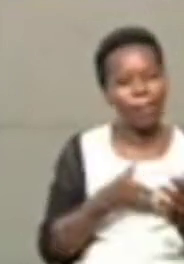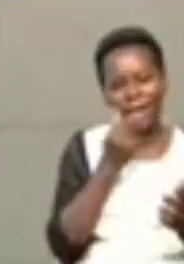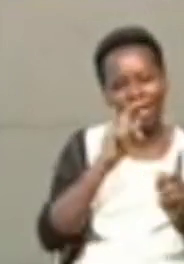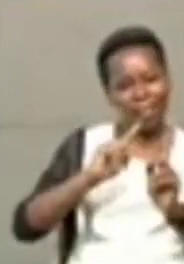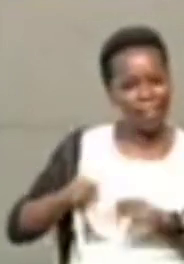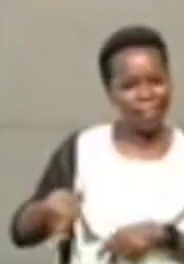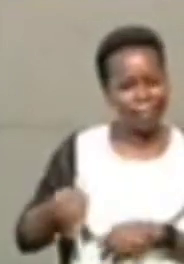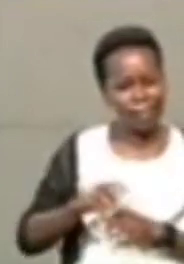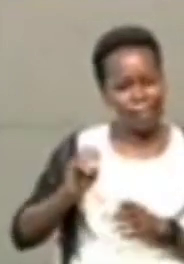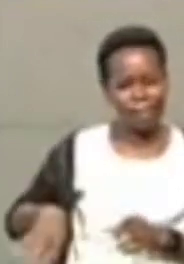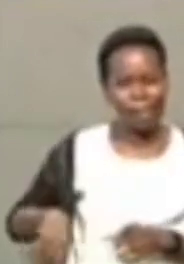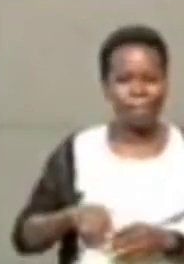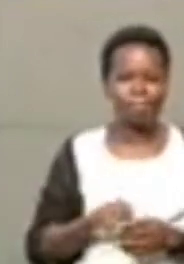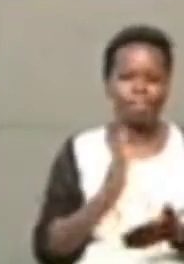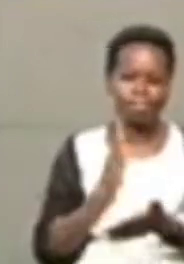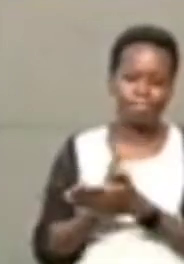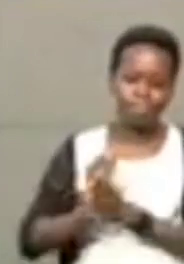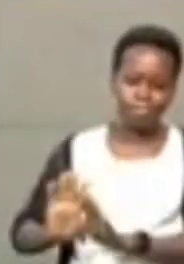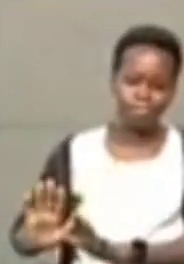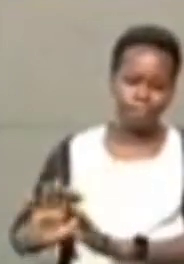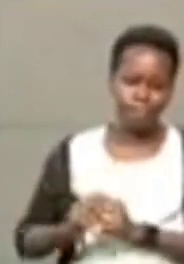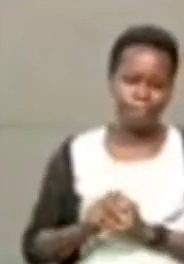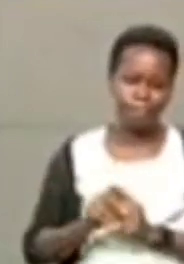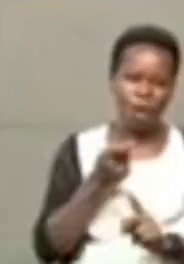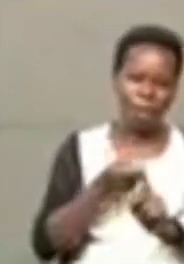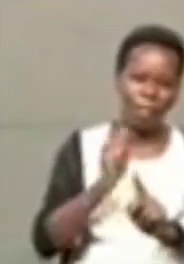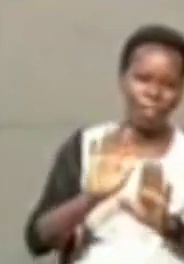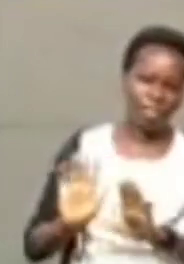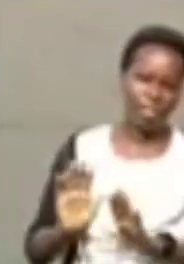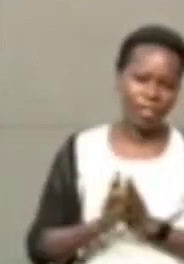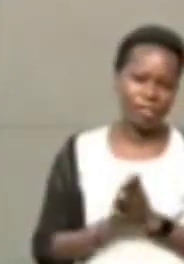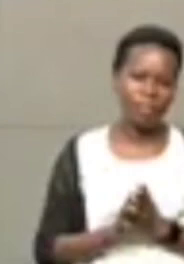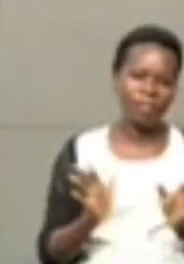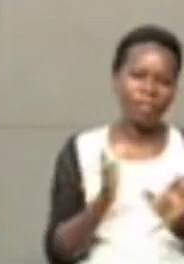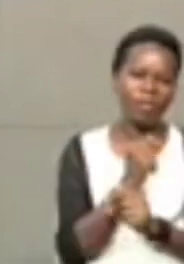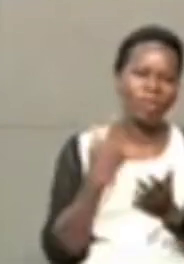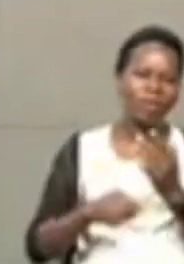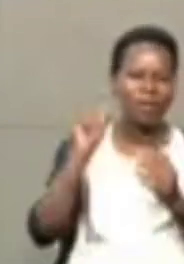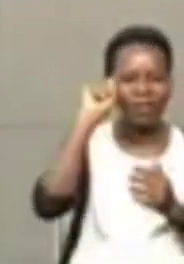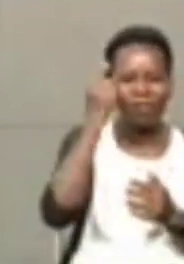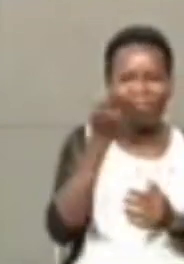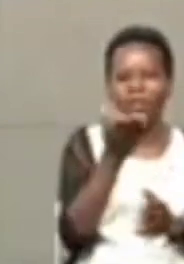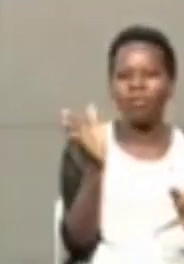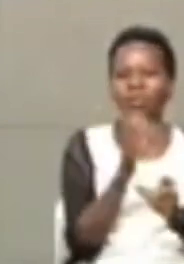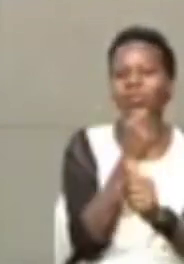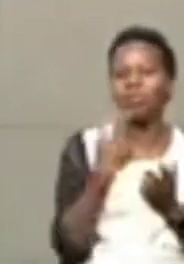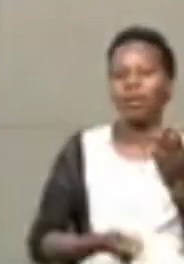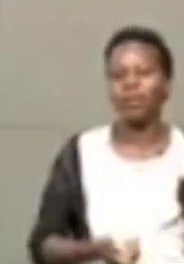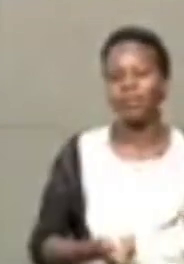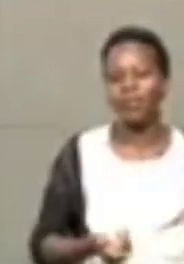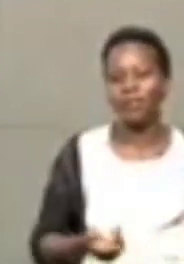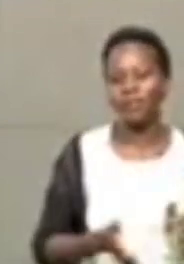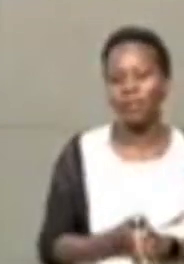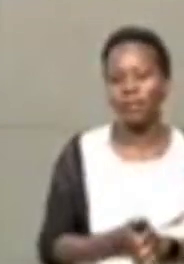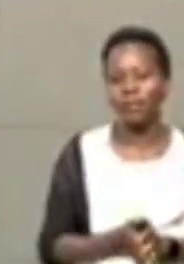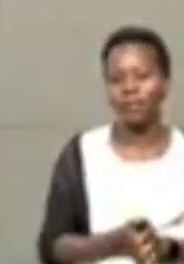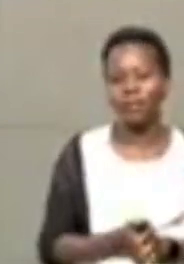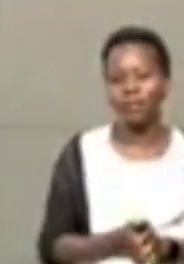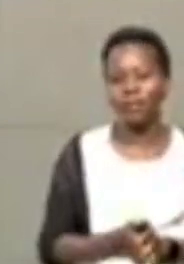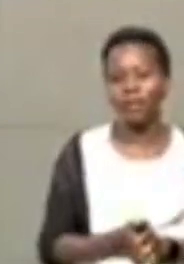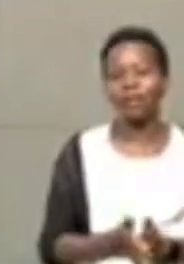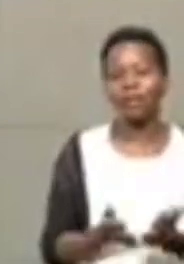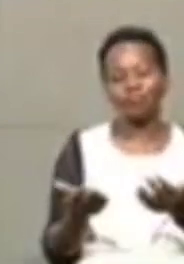it, putting it on hold for even a month? There's nothing you lose as government. So that you